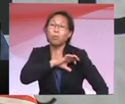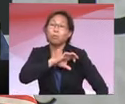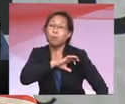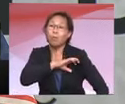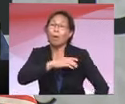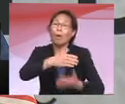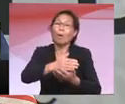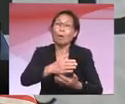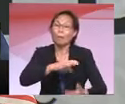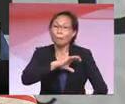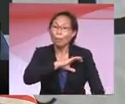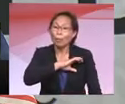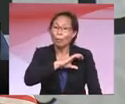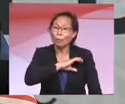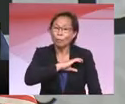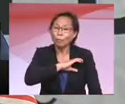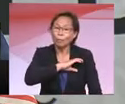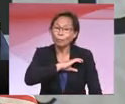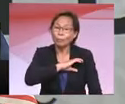of our